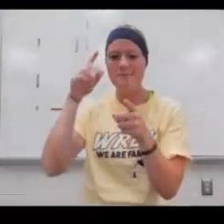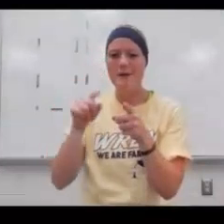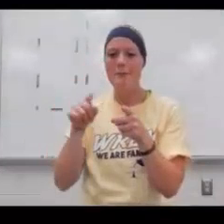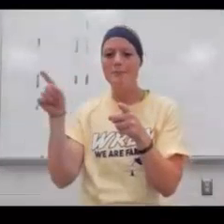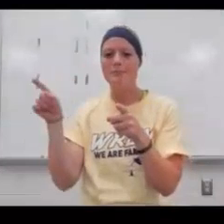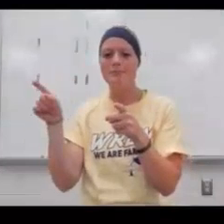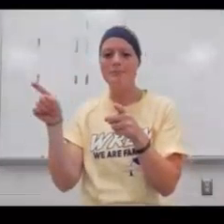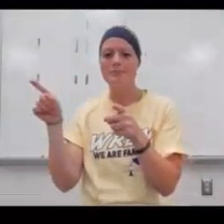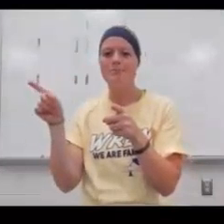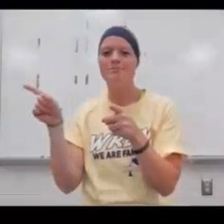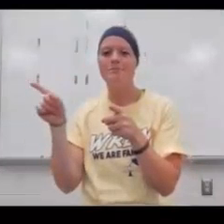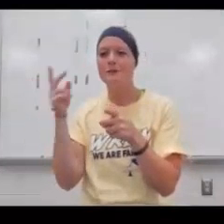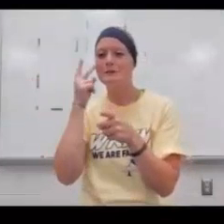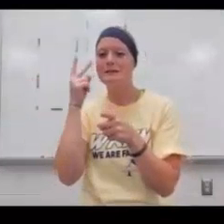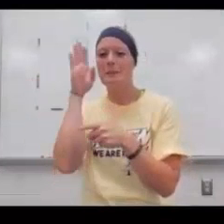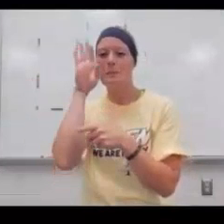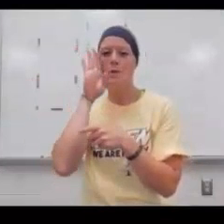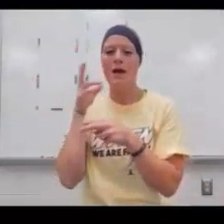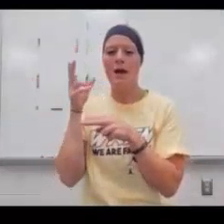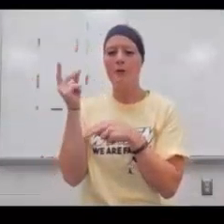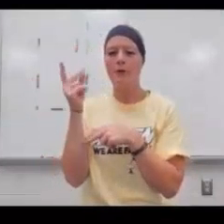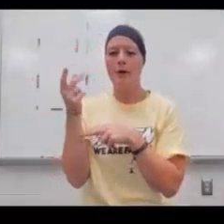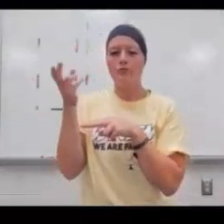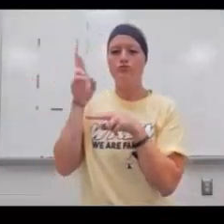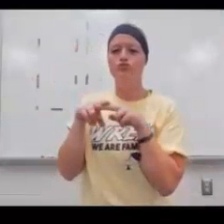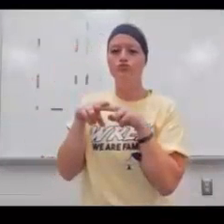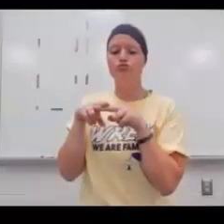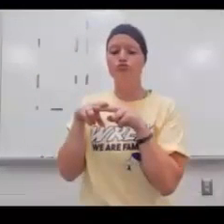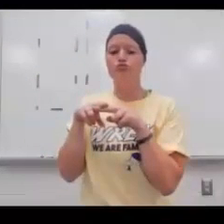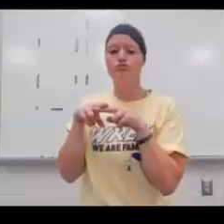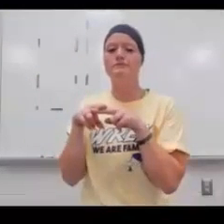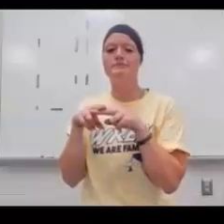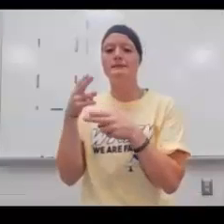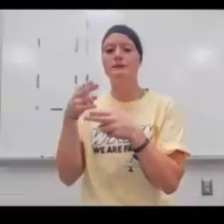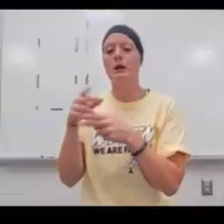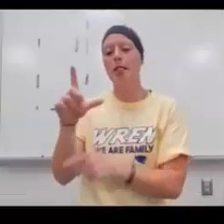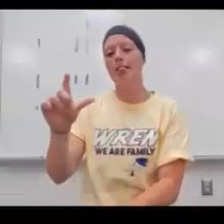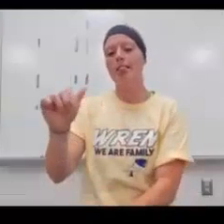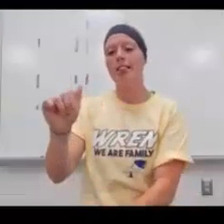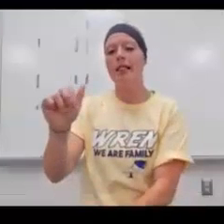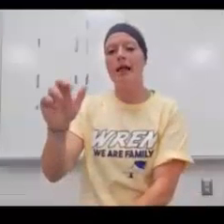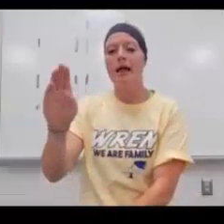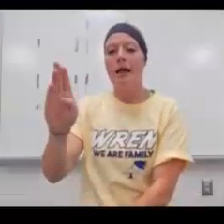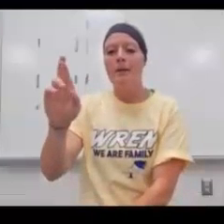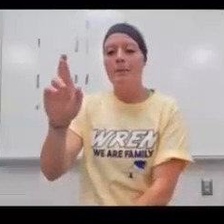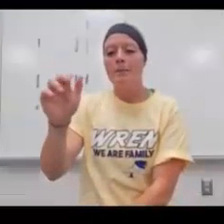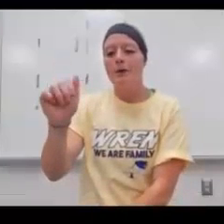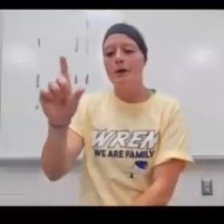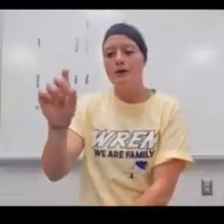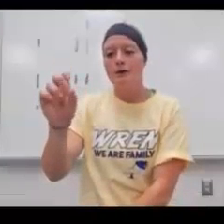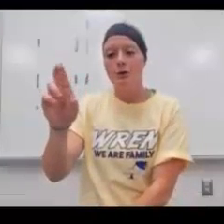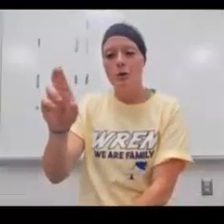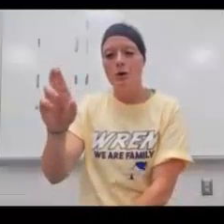as Roger. And then over here, you see the brown dog sitting. That's called